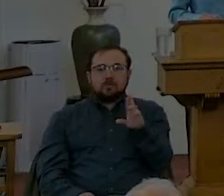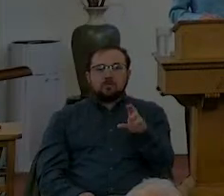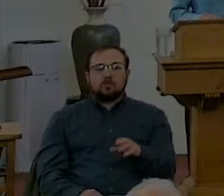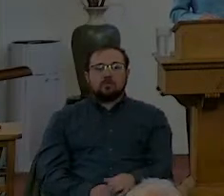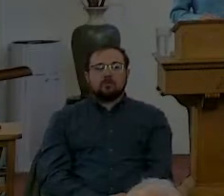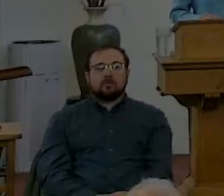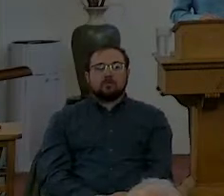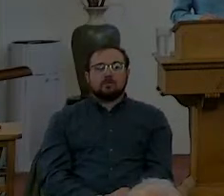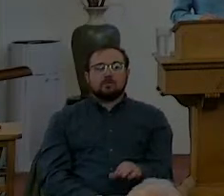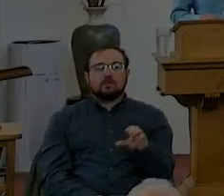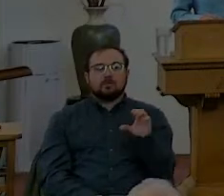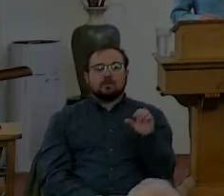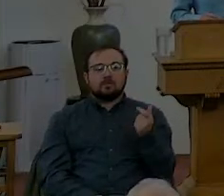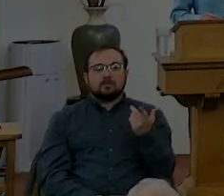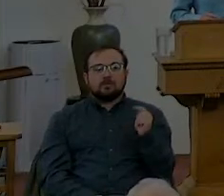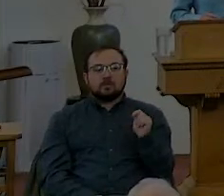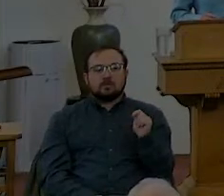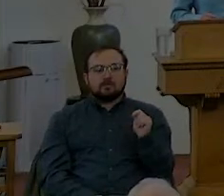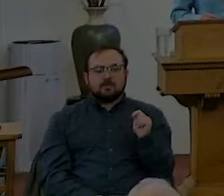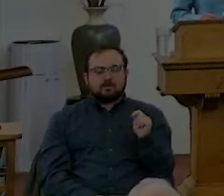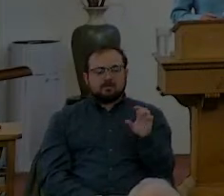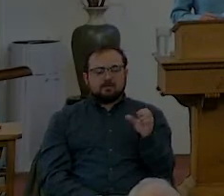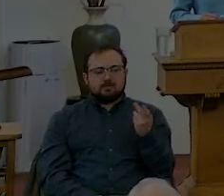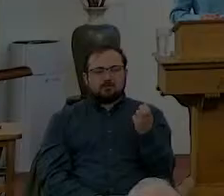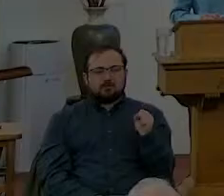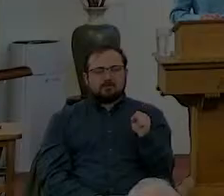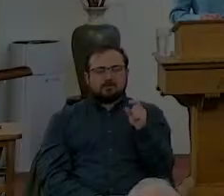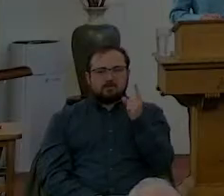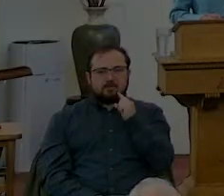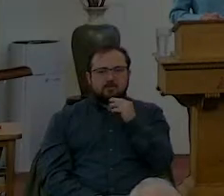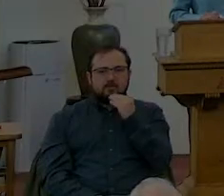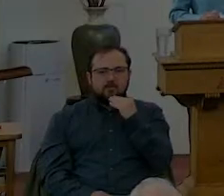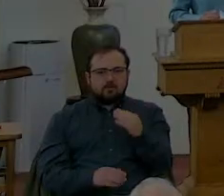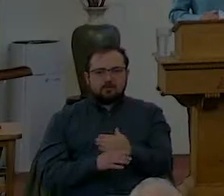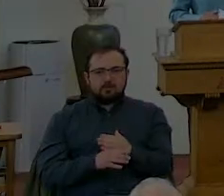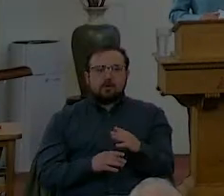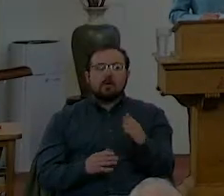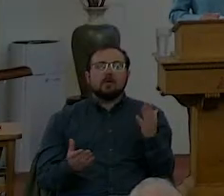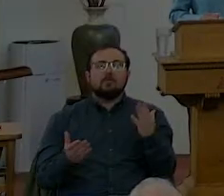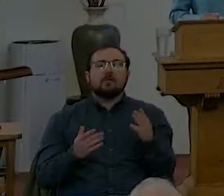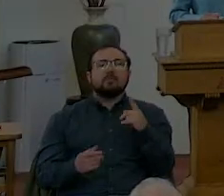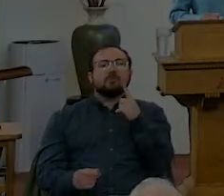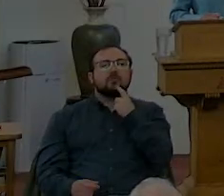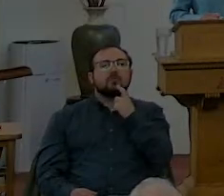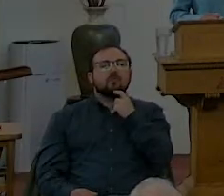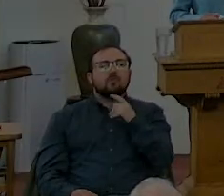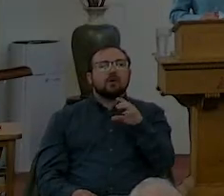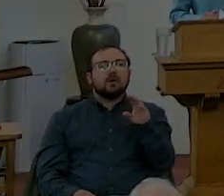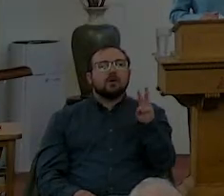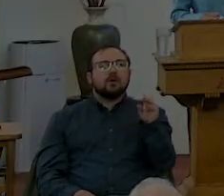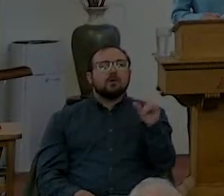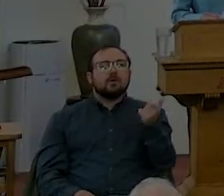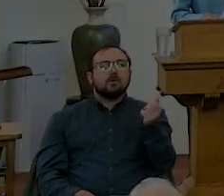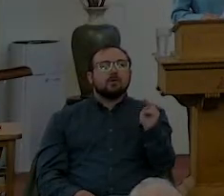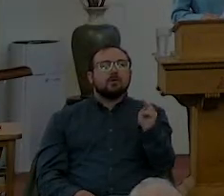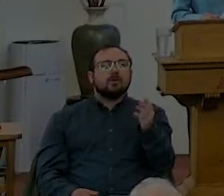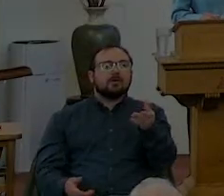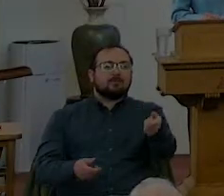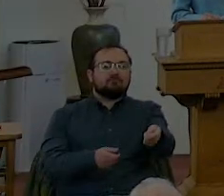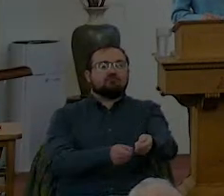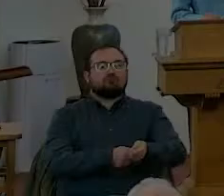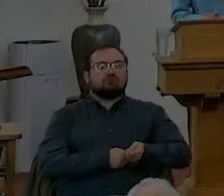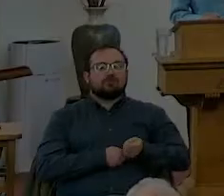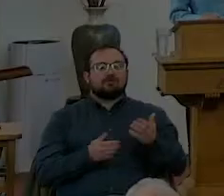the Marion Polk Food Share. And maybe the little red wagon is going to come up. Here it